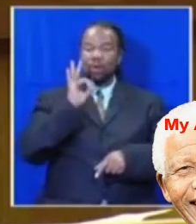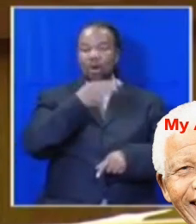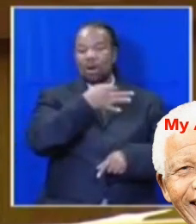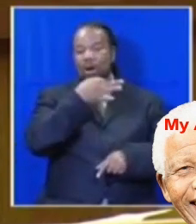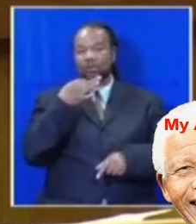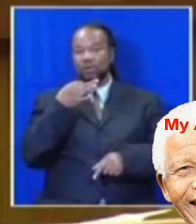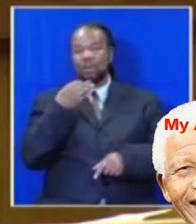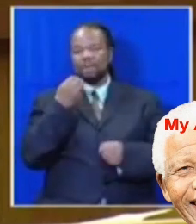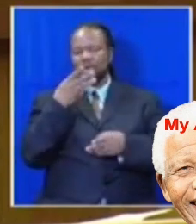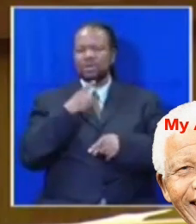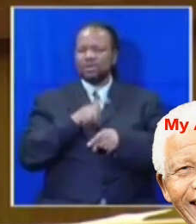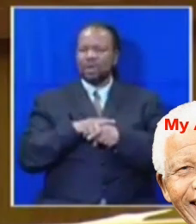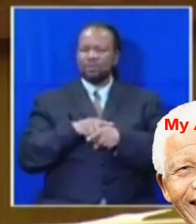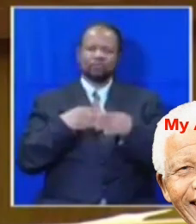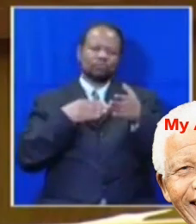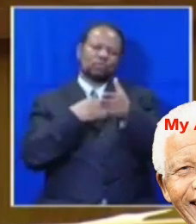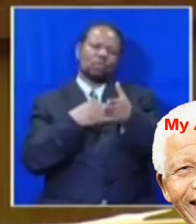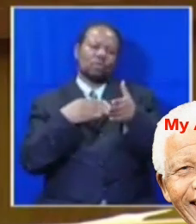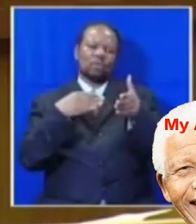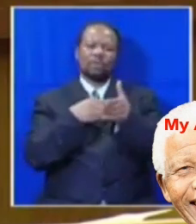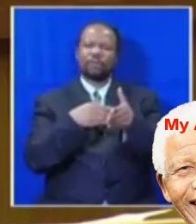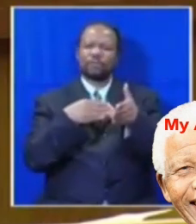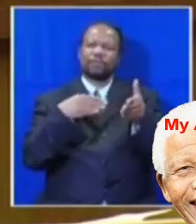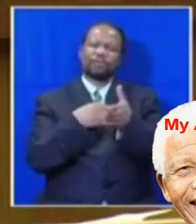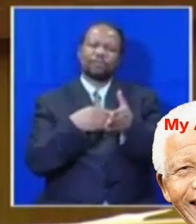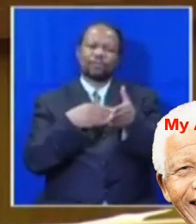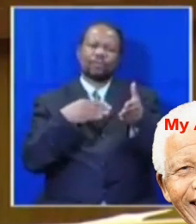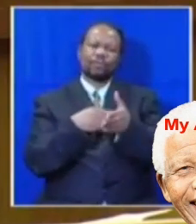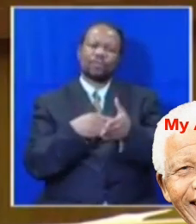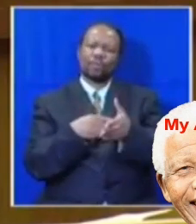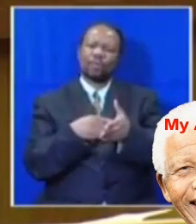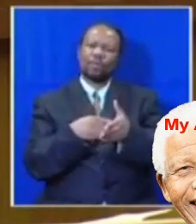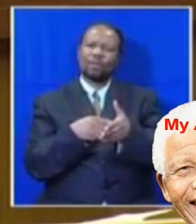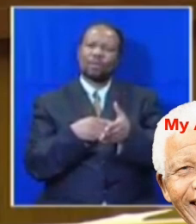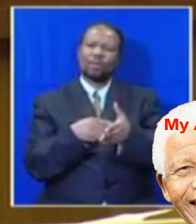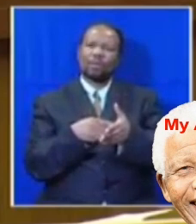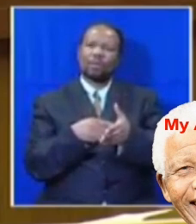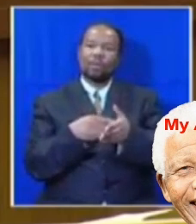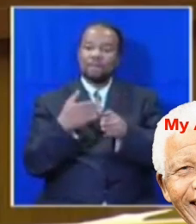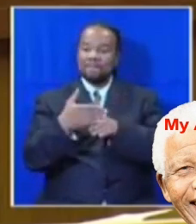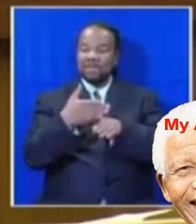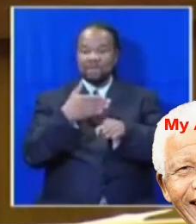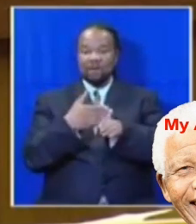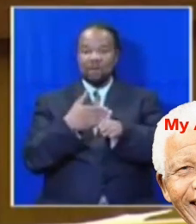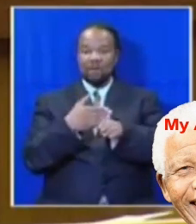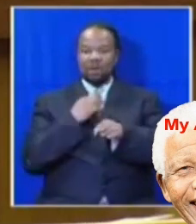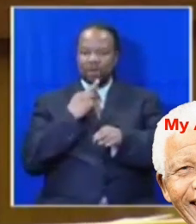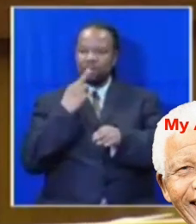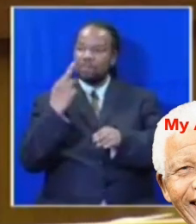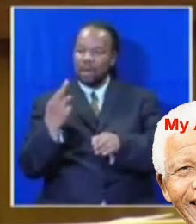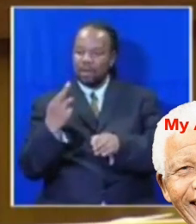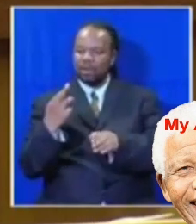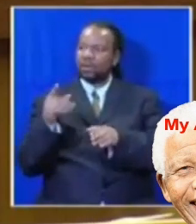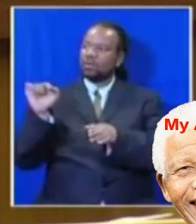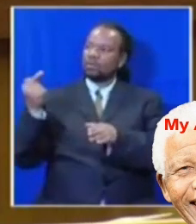another occasion, the president was literally stopped from even starting to answer the questions.